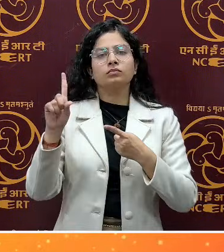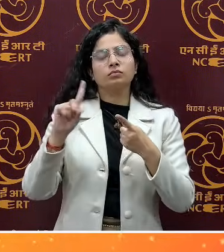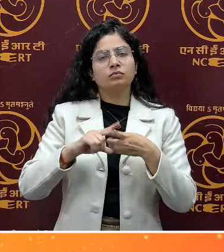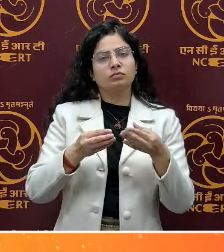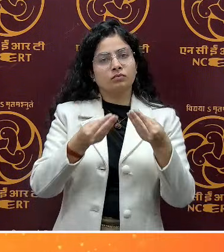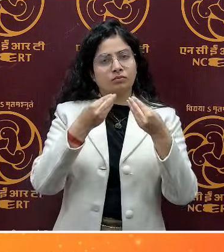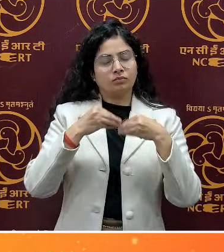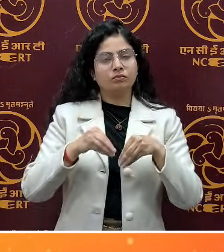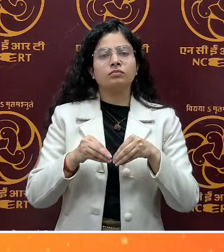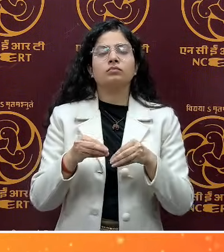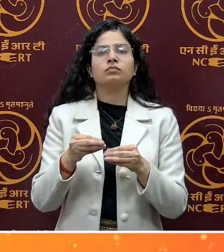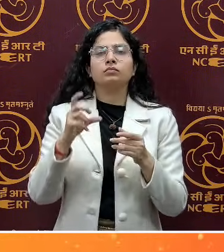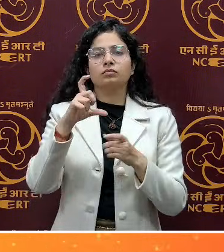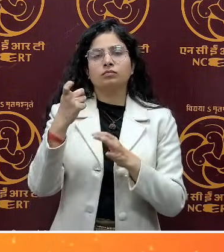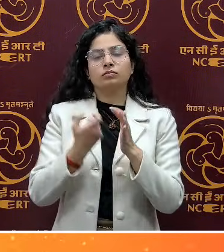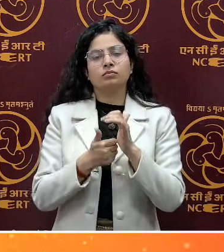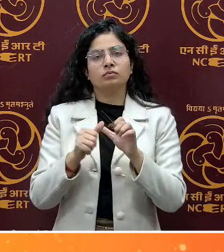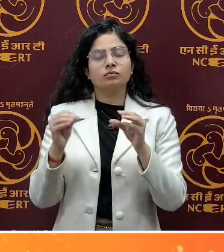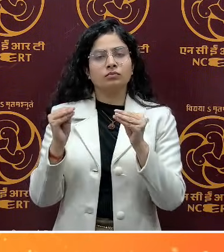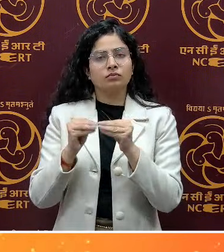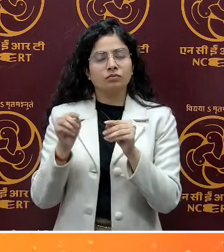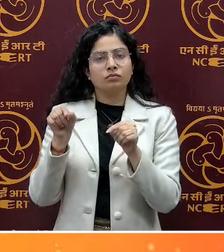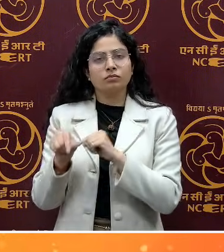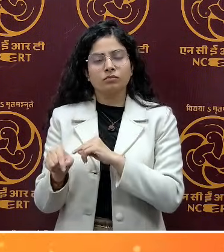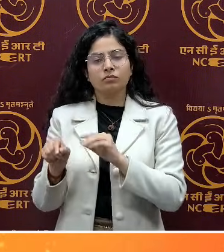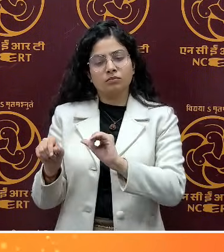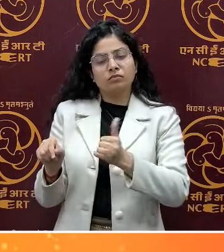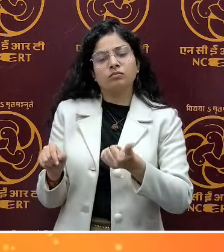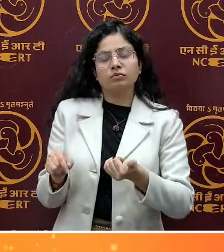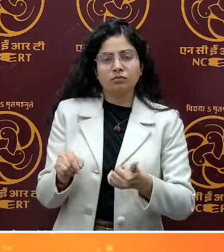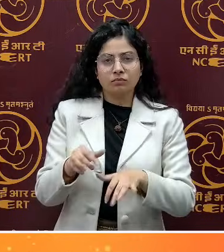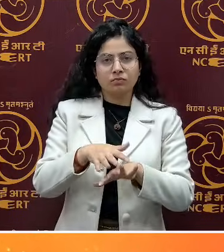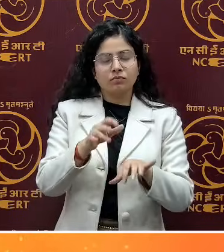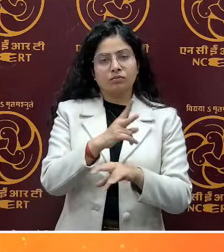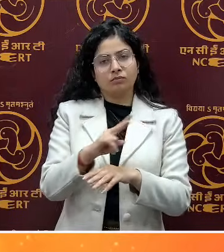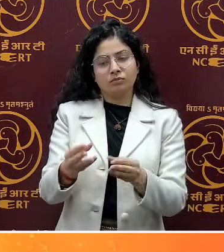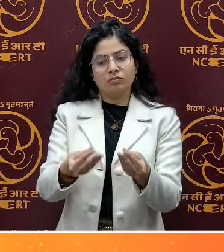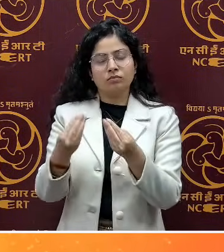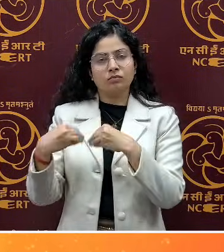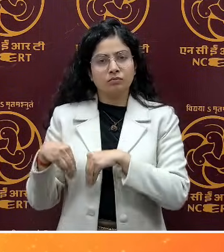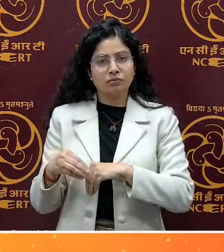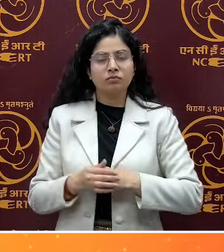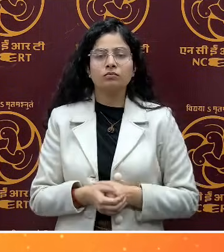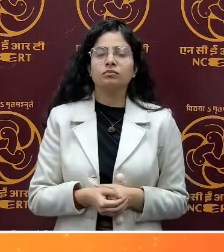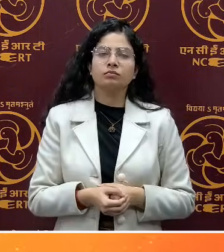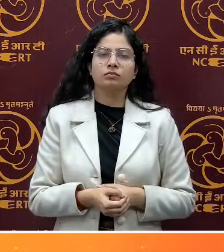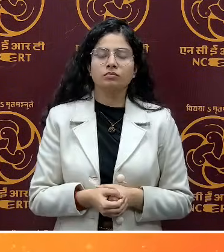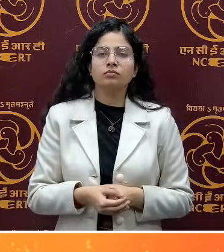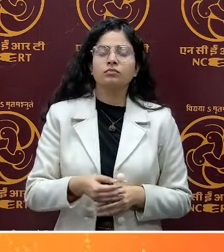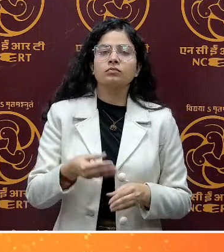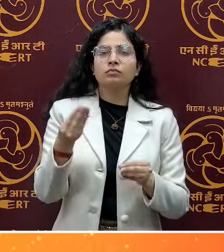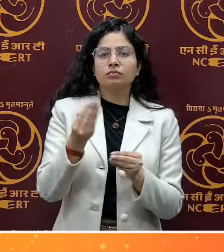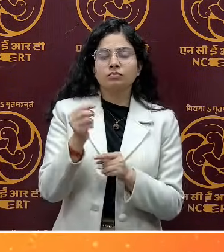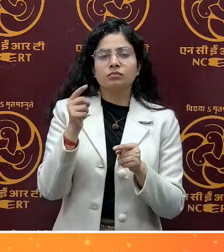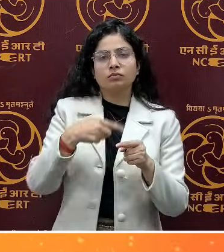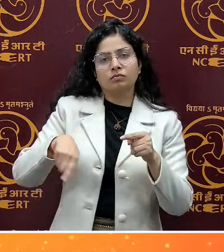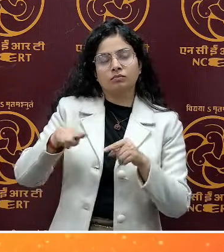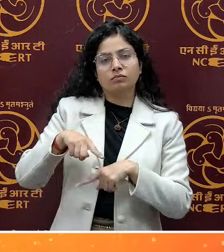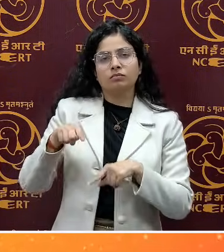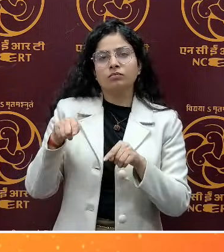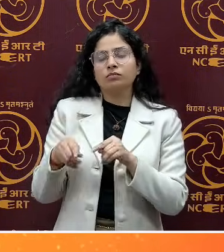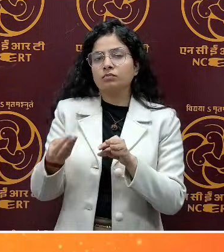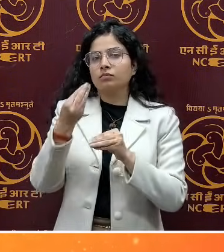things. Crabs, they also feed on certain animals, right? Some of them, they eat the plants which are